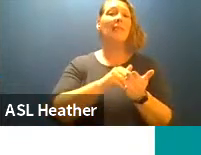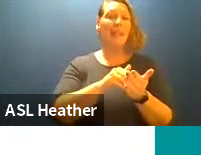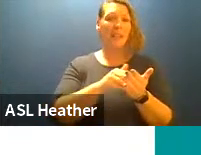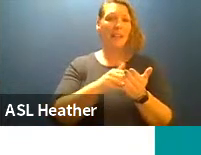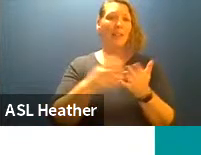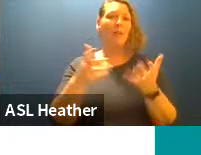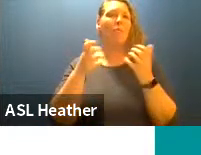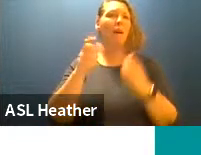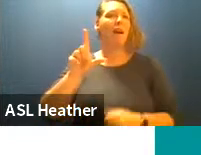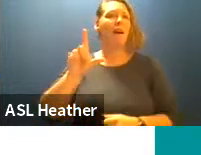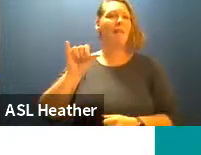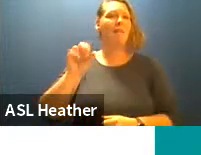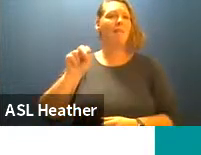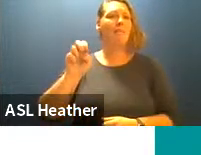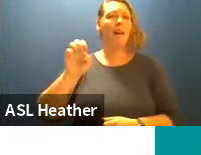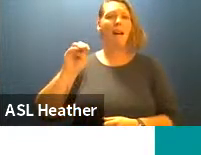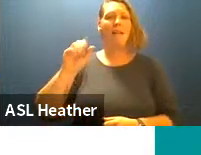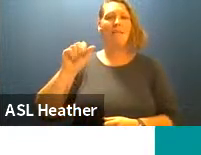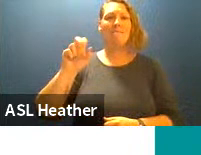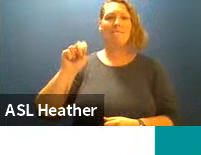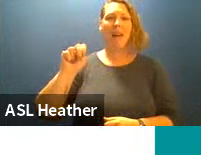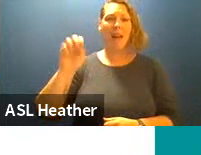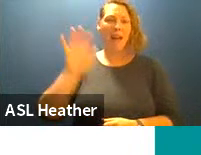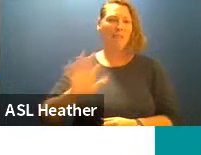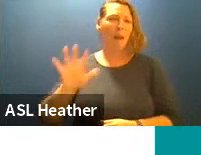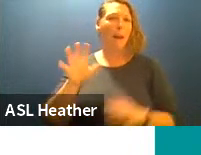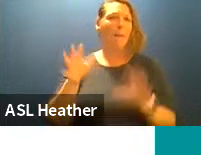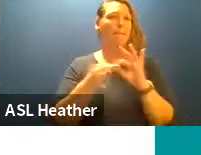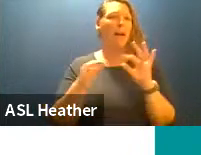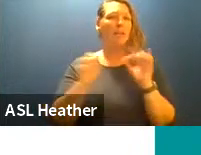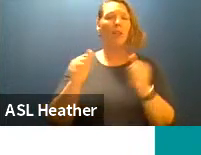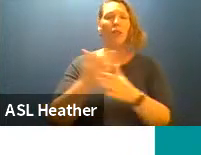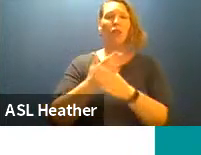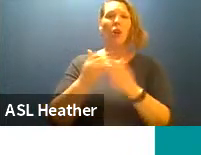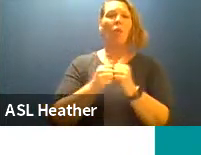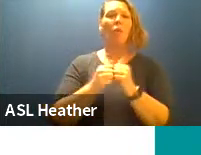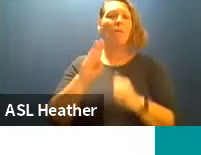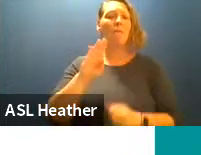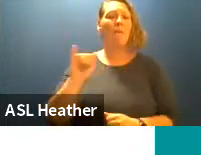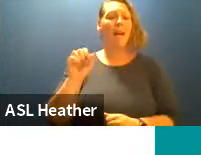alignment around messages that we can share with the bi-state